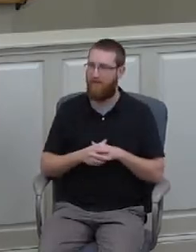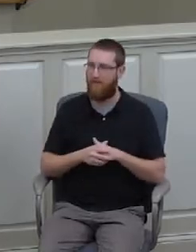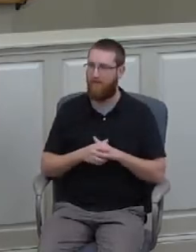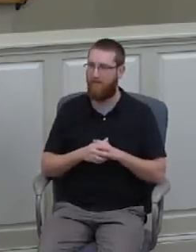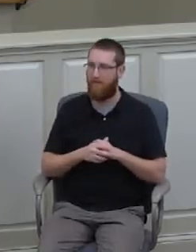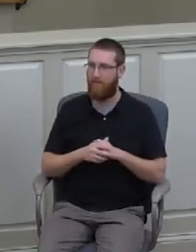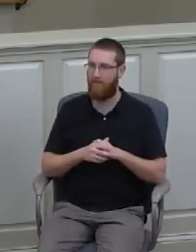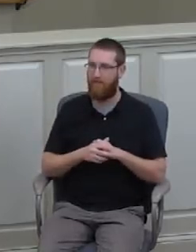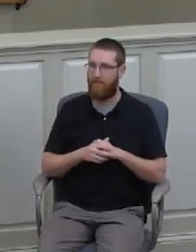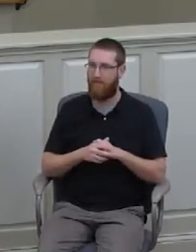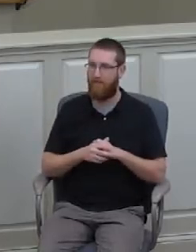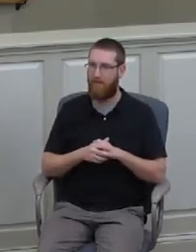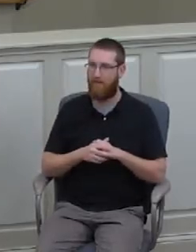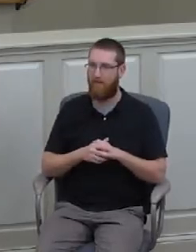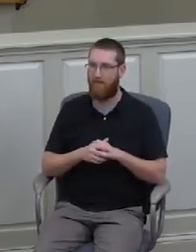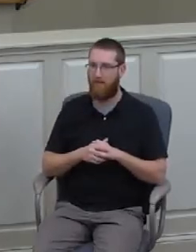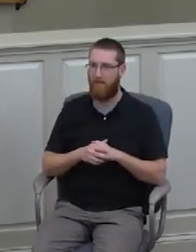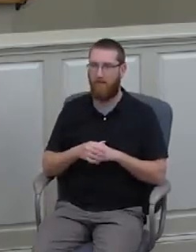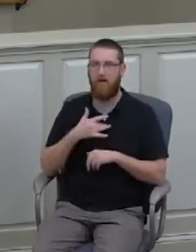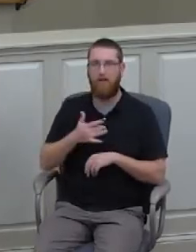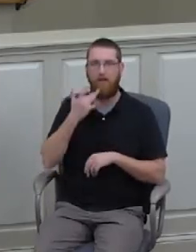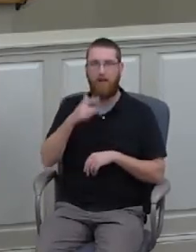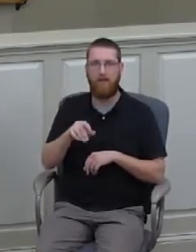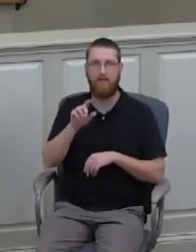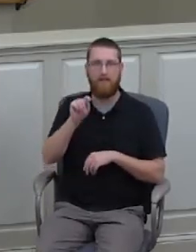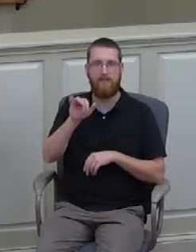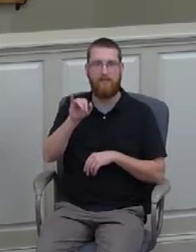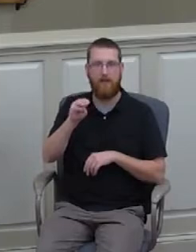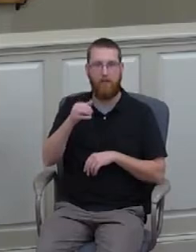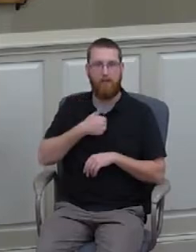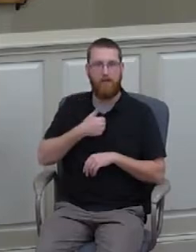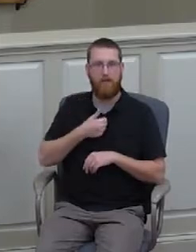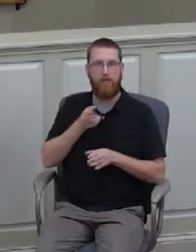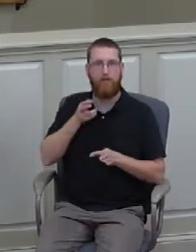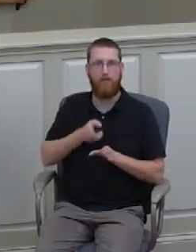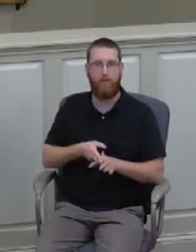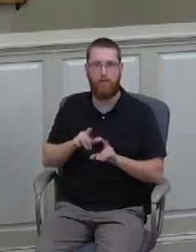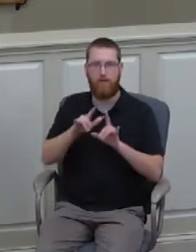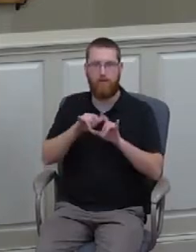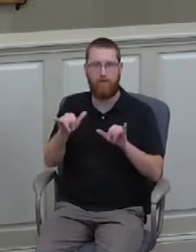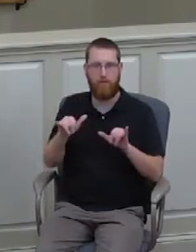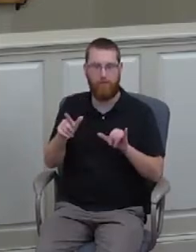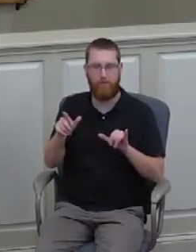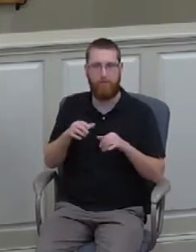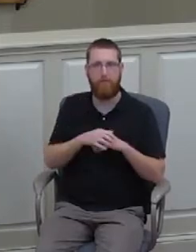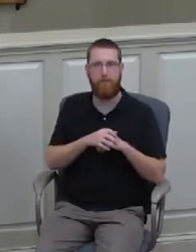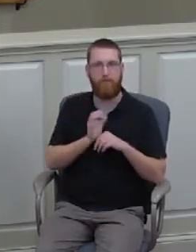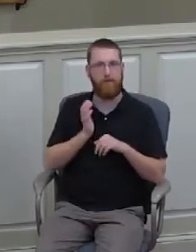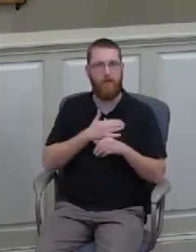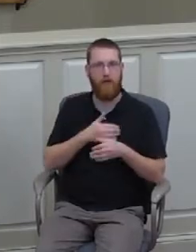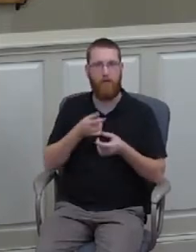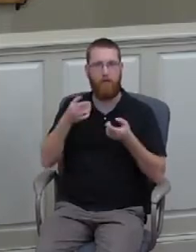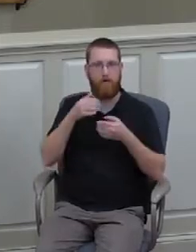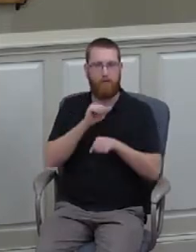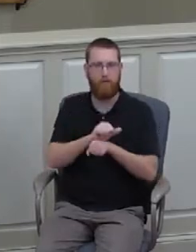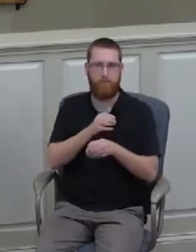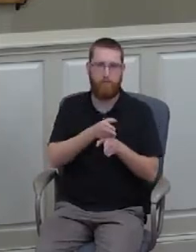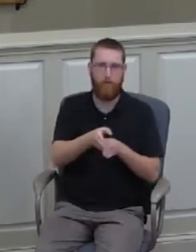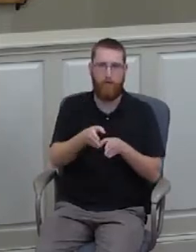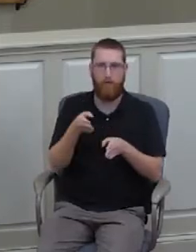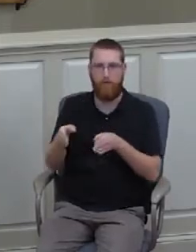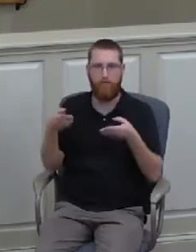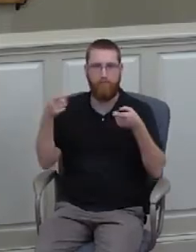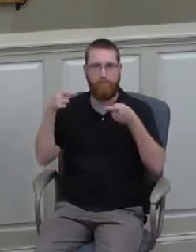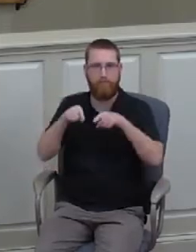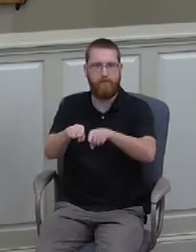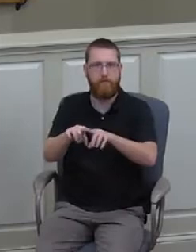No, I was fortunate enough, Tim and I came on about the same time. Our careers kind of mirrored each